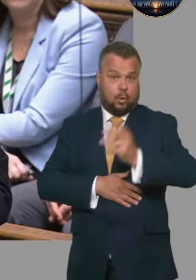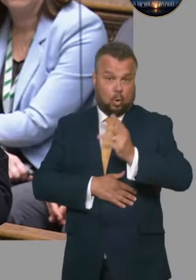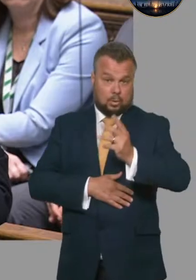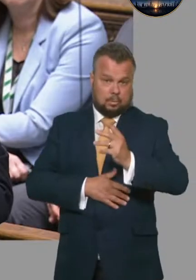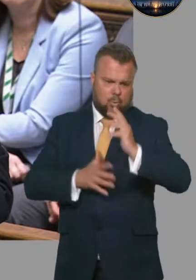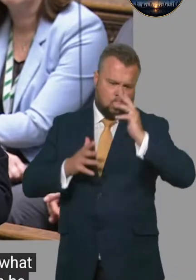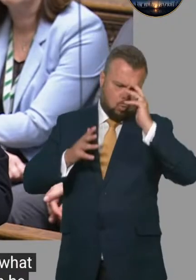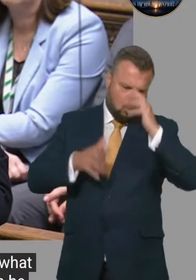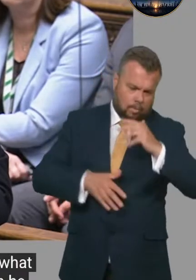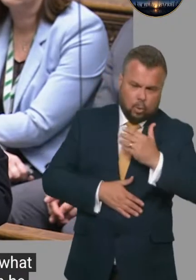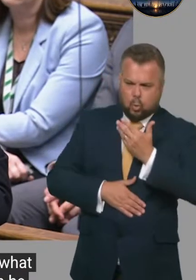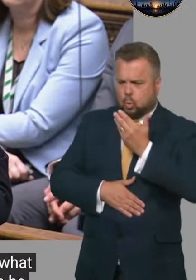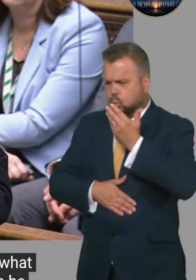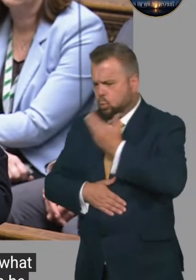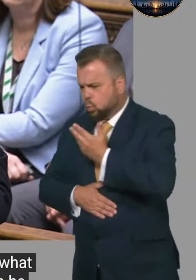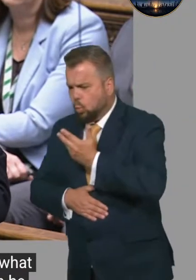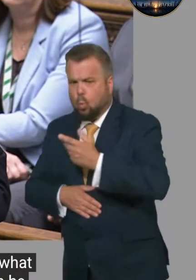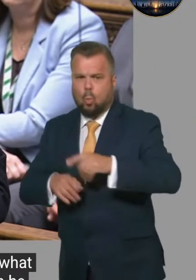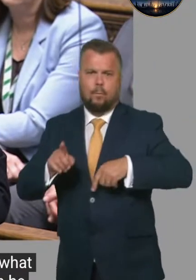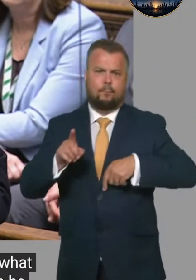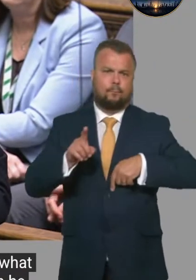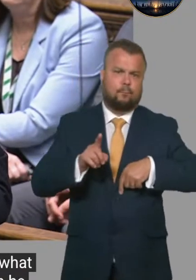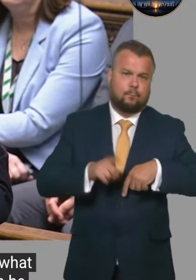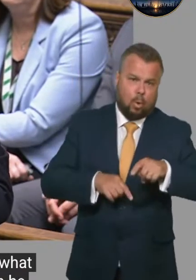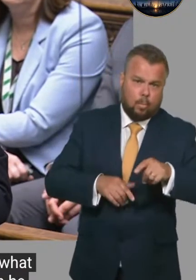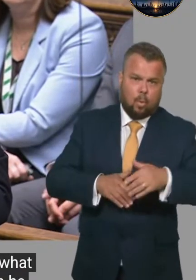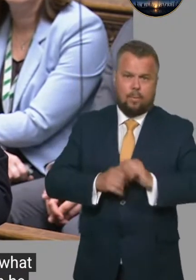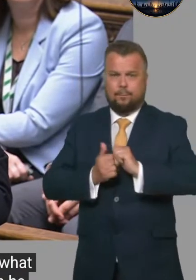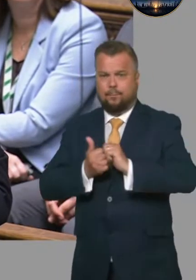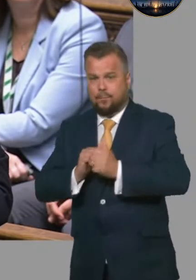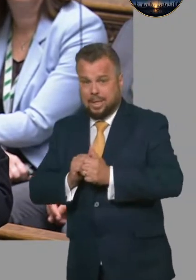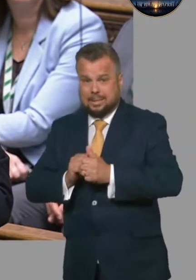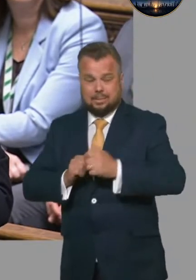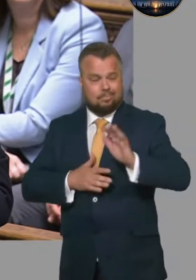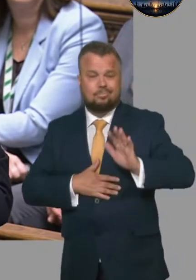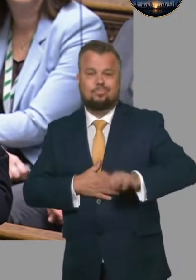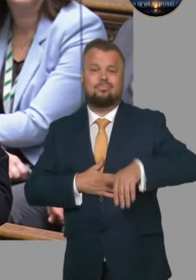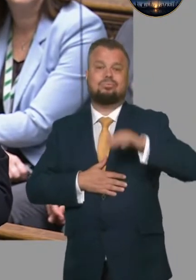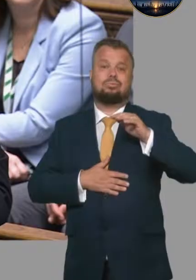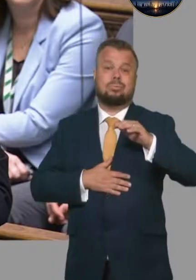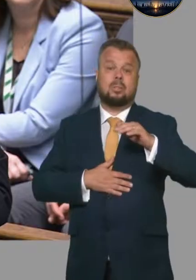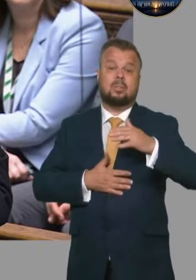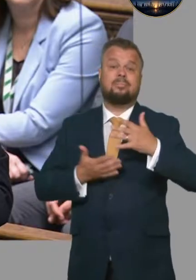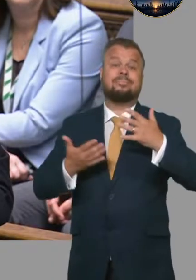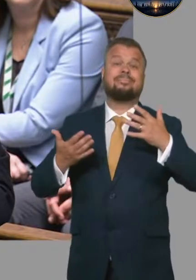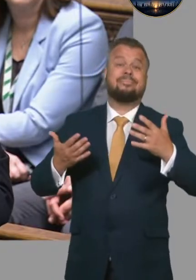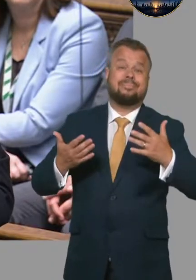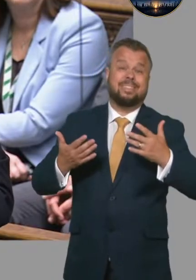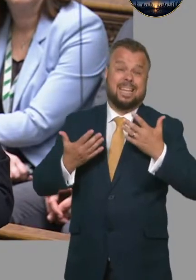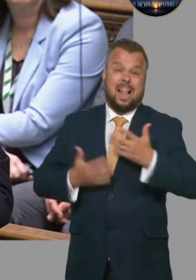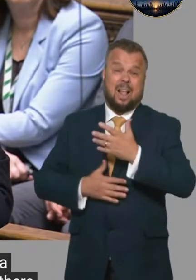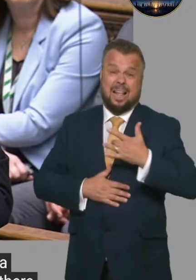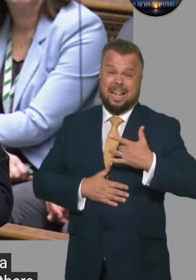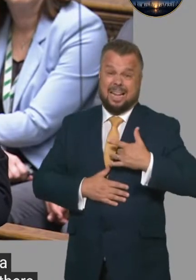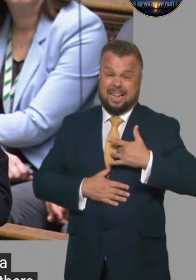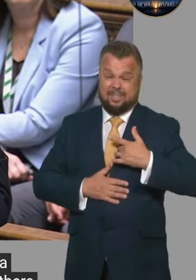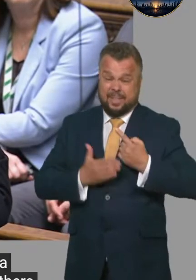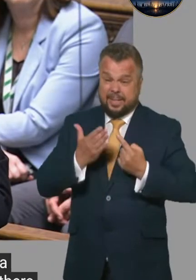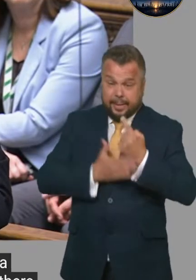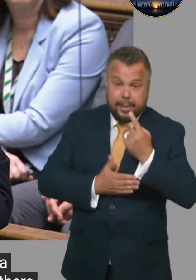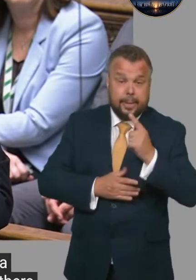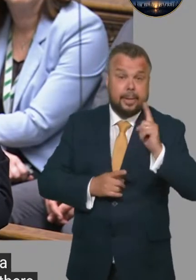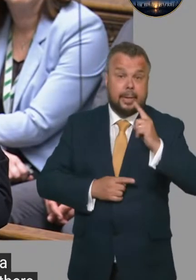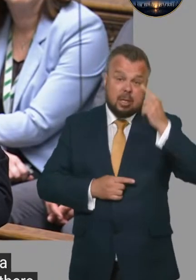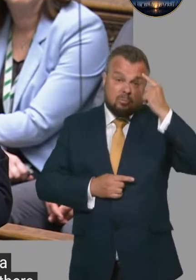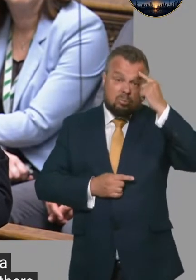brain tumour and there is no cure available to him. His parents, Jackie and Stephen, want to know, why are children still